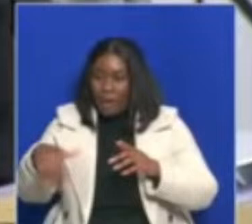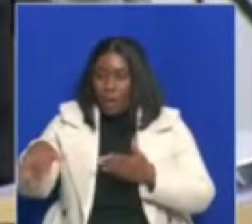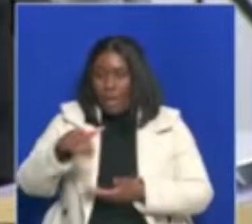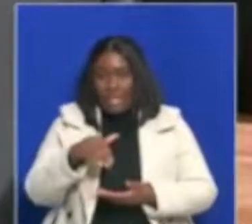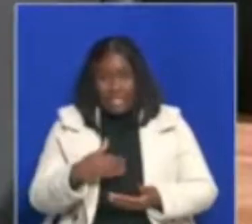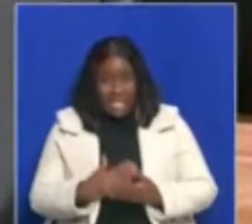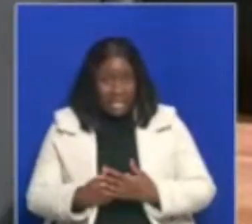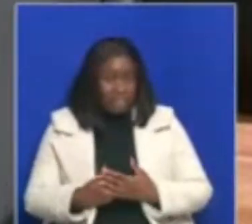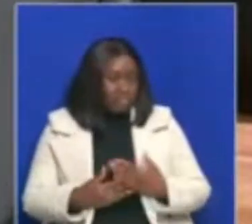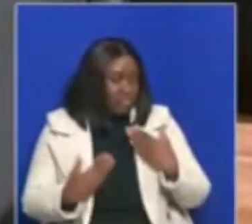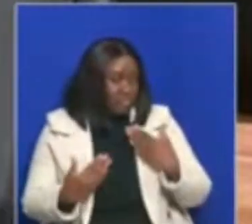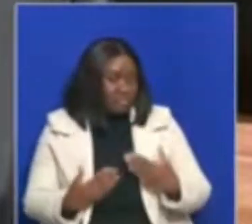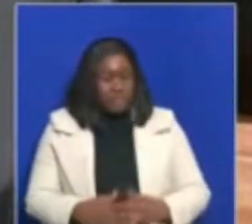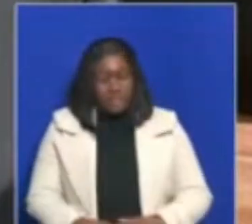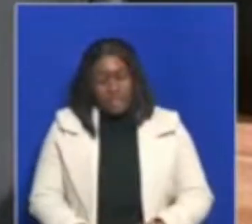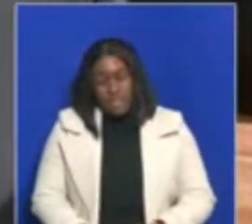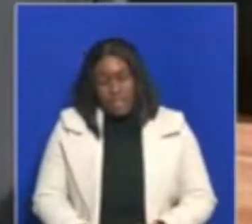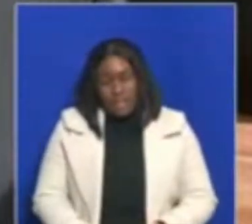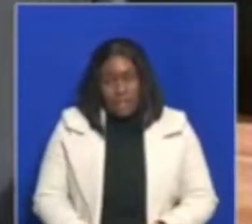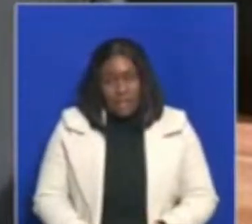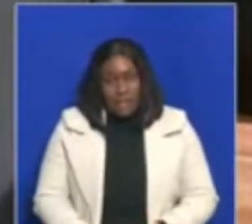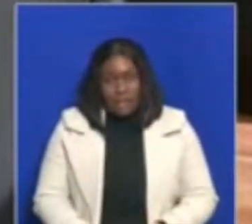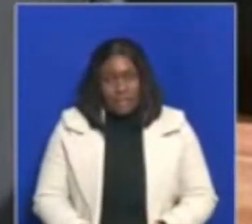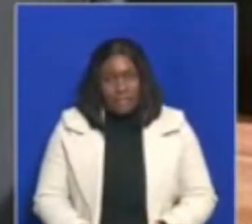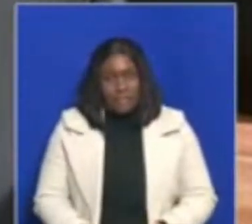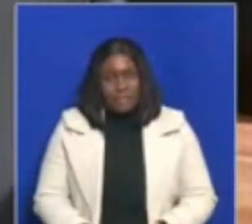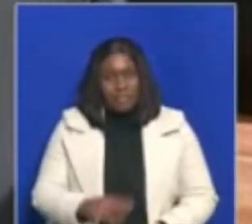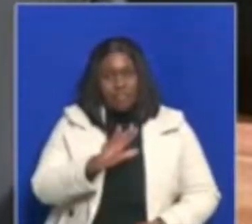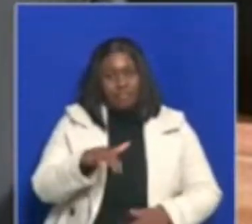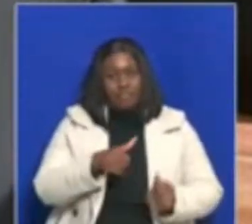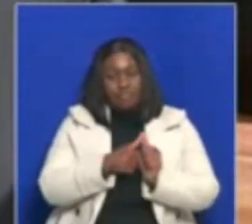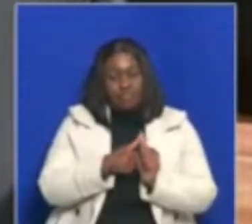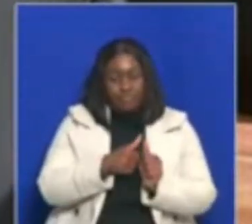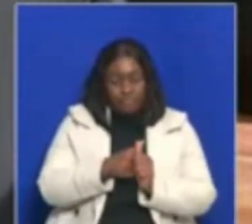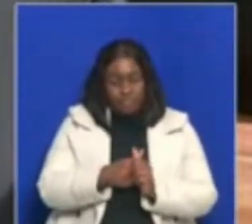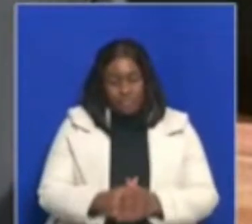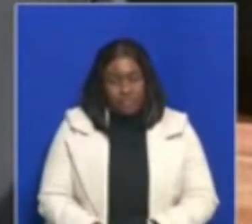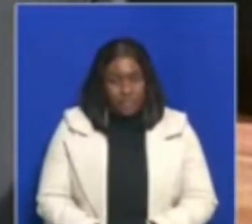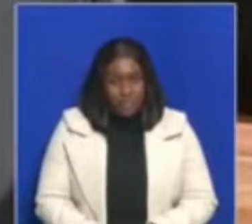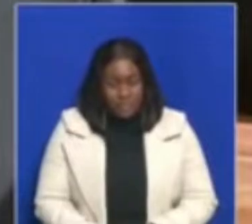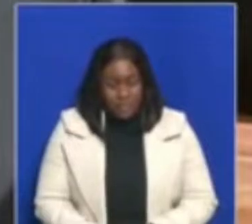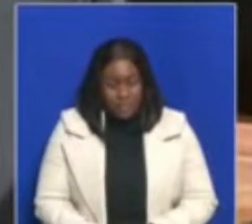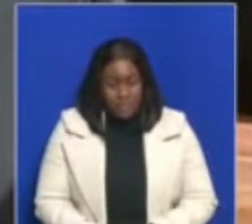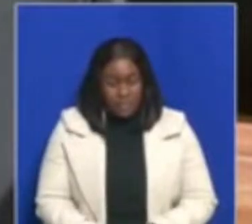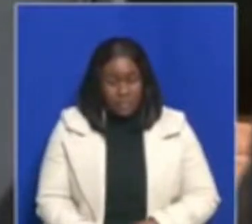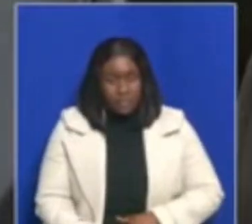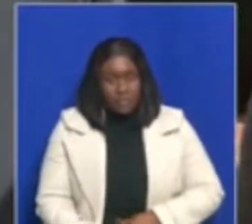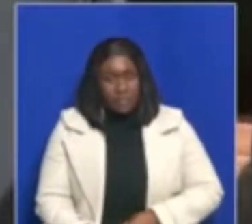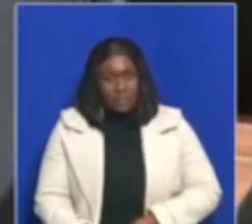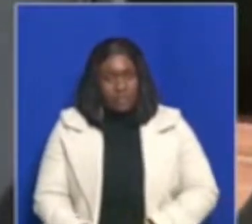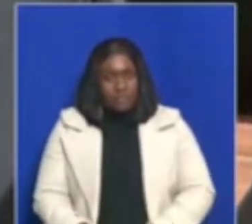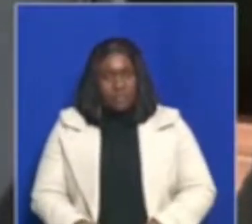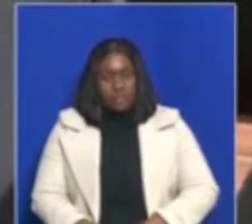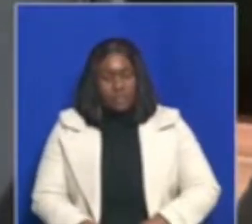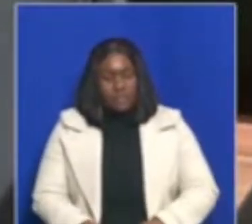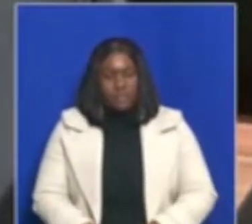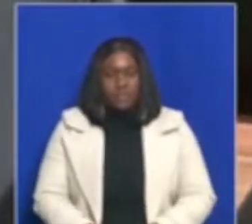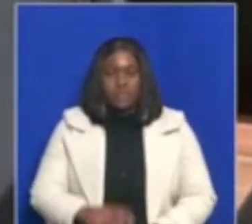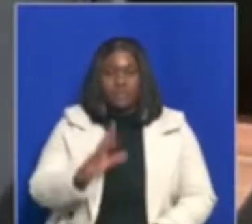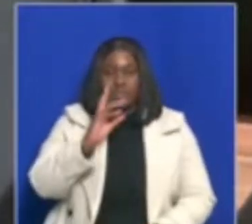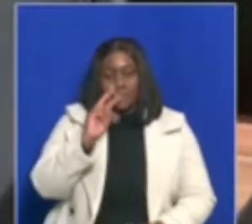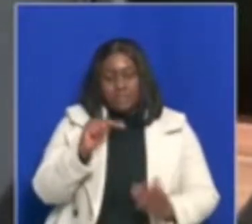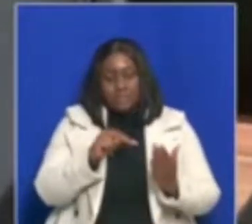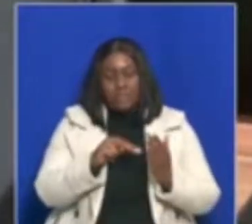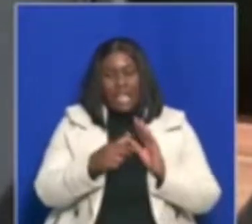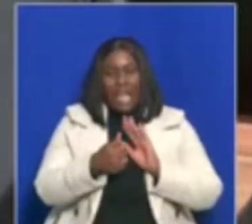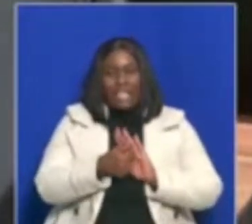Just following up from that, Mr. John, as I read 29(1) of the Act, I mean, well, let me